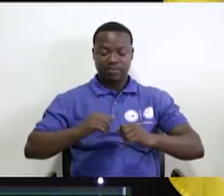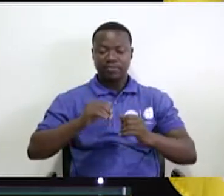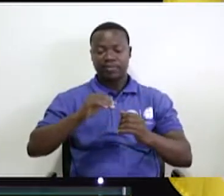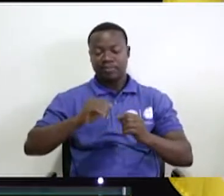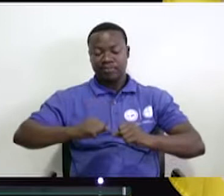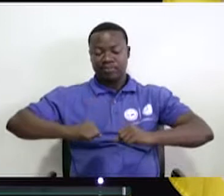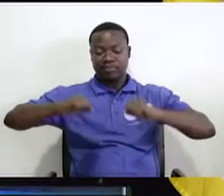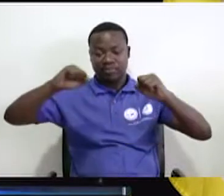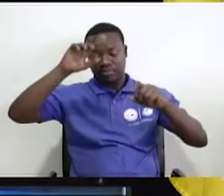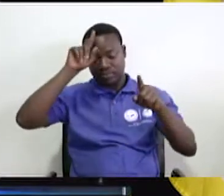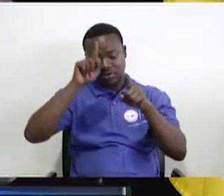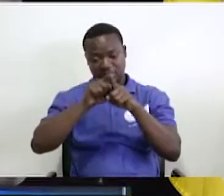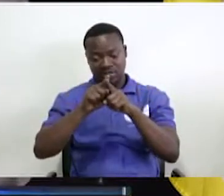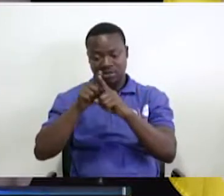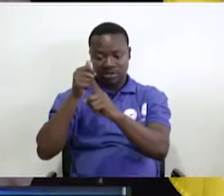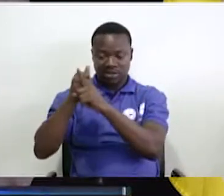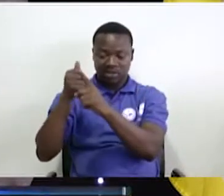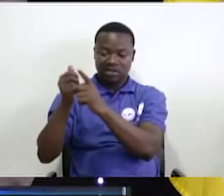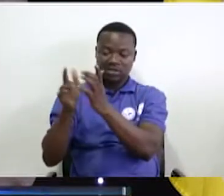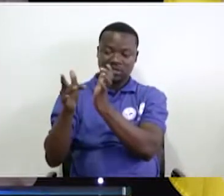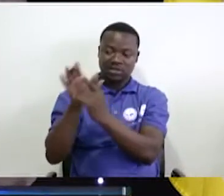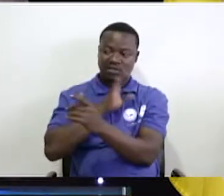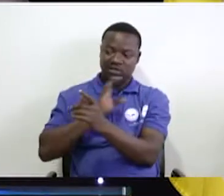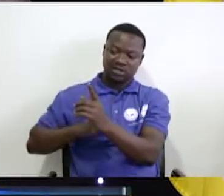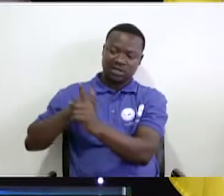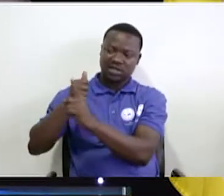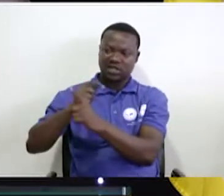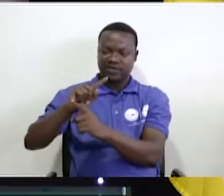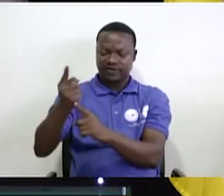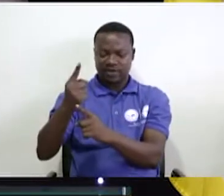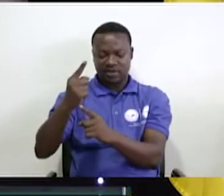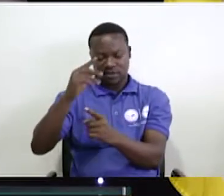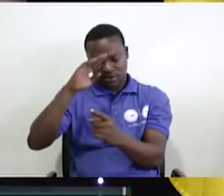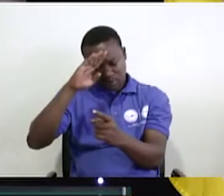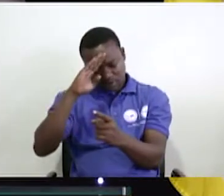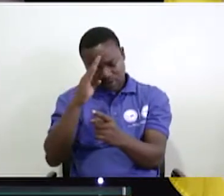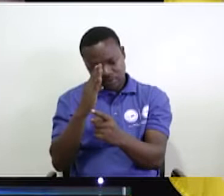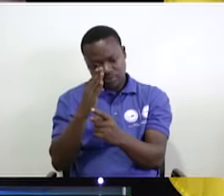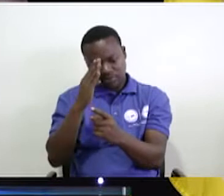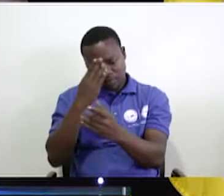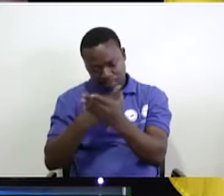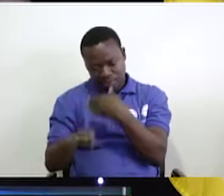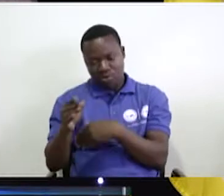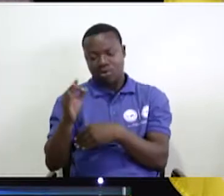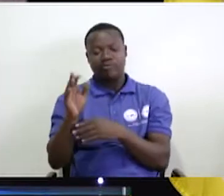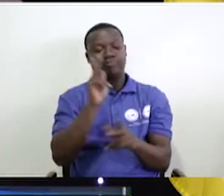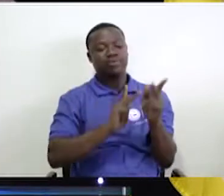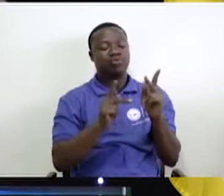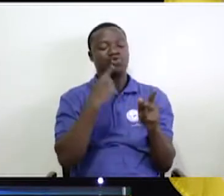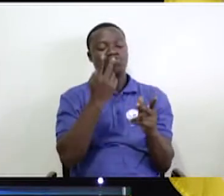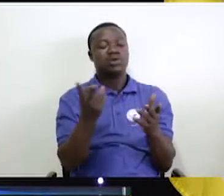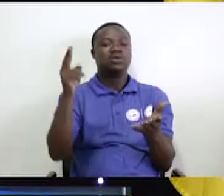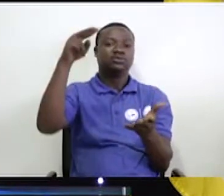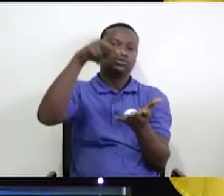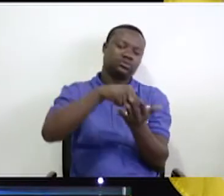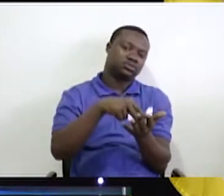Jesus Christ. Yesu Christo. Is the firstborn. Oye abakan. Of those who have resurrected.